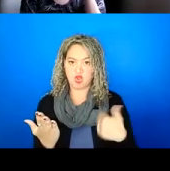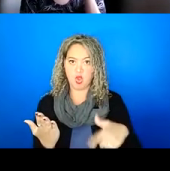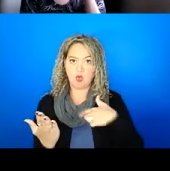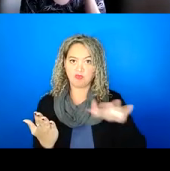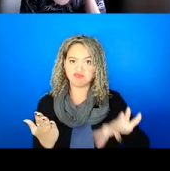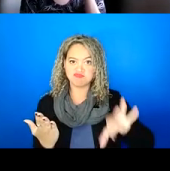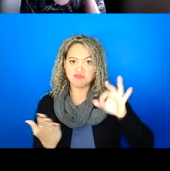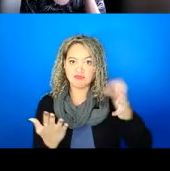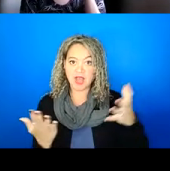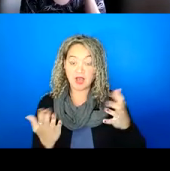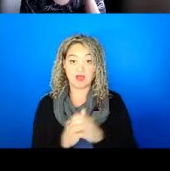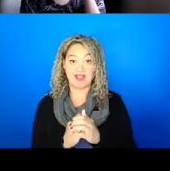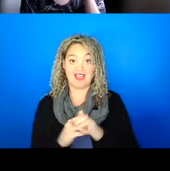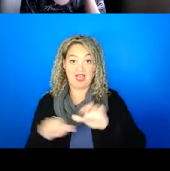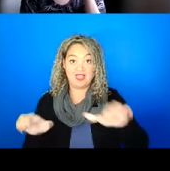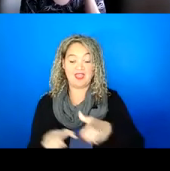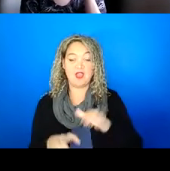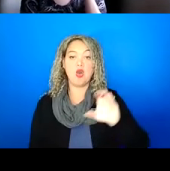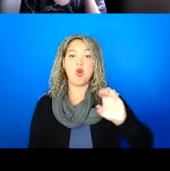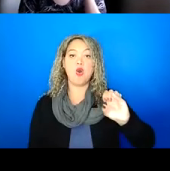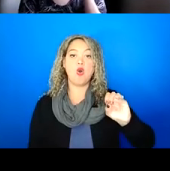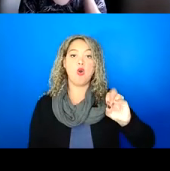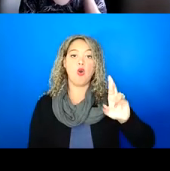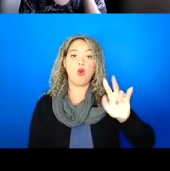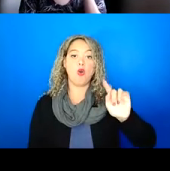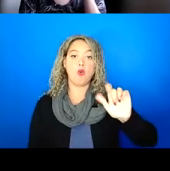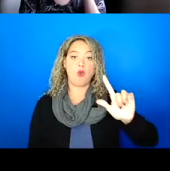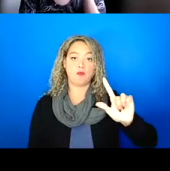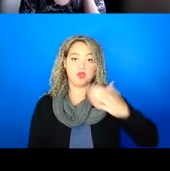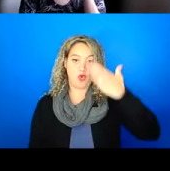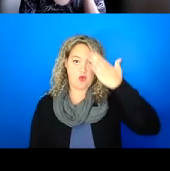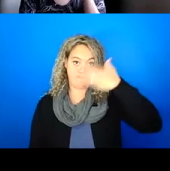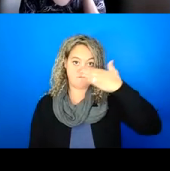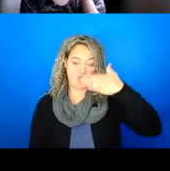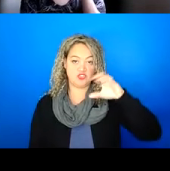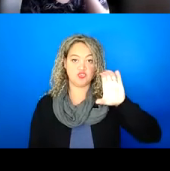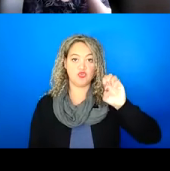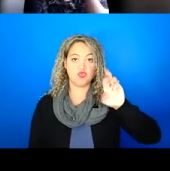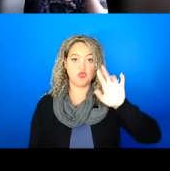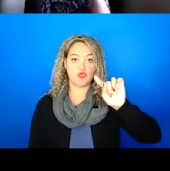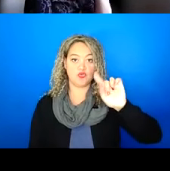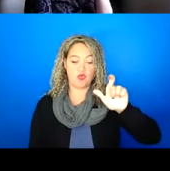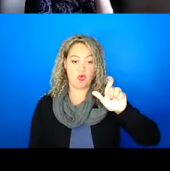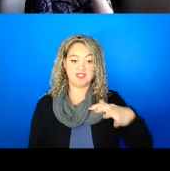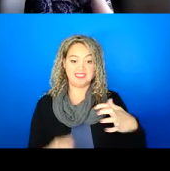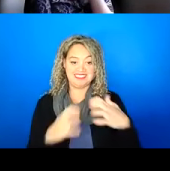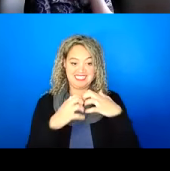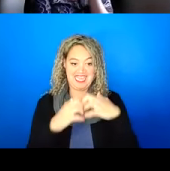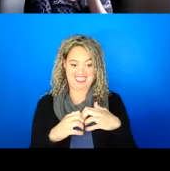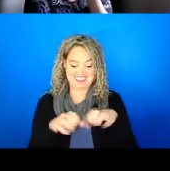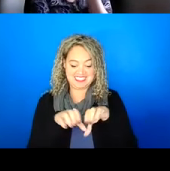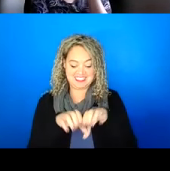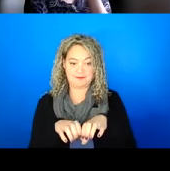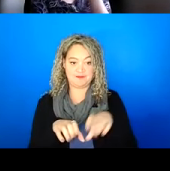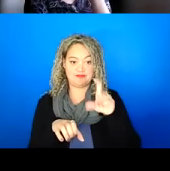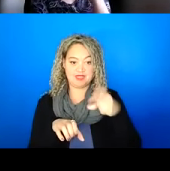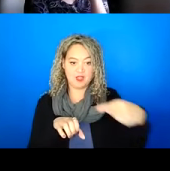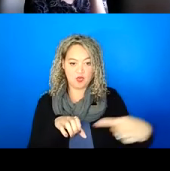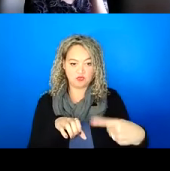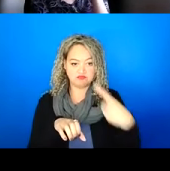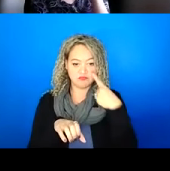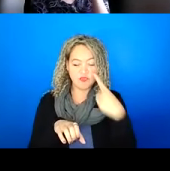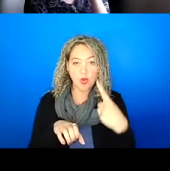was activity in orbital frontal cortex, shown right here, which we tied to reward and the hedonic value